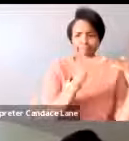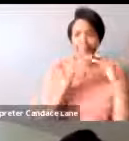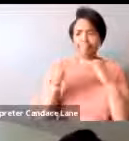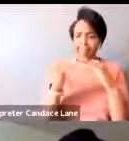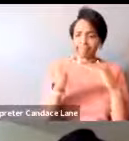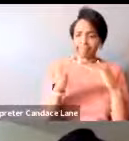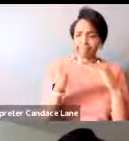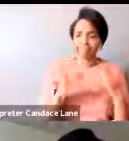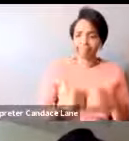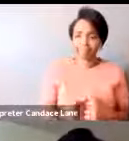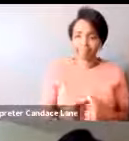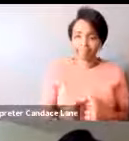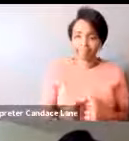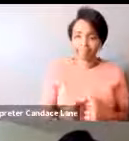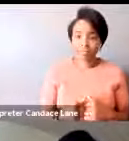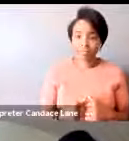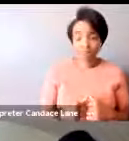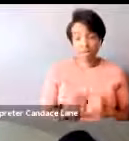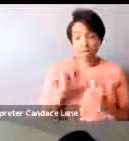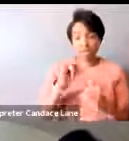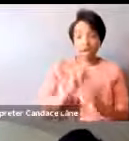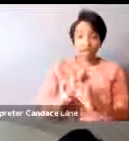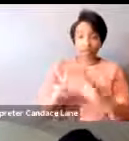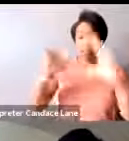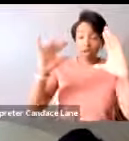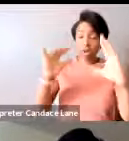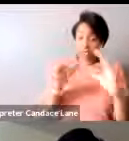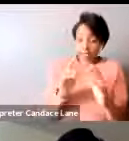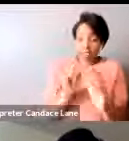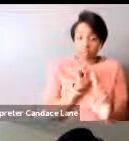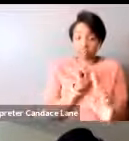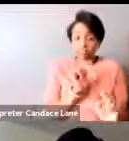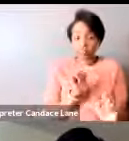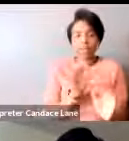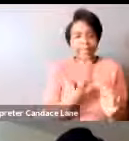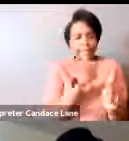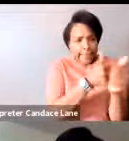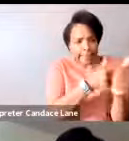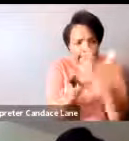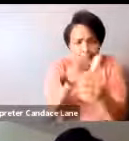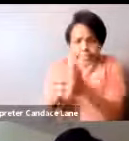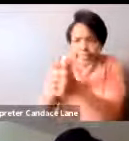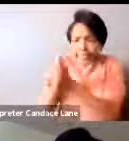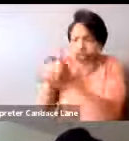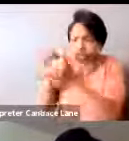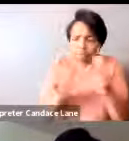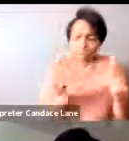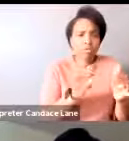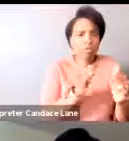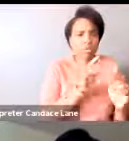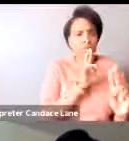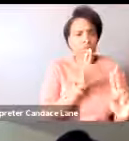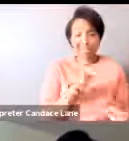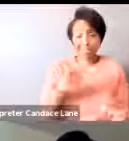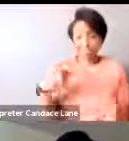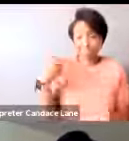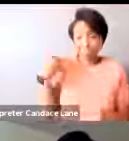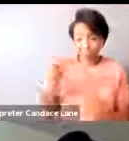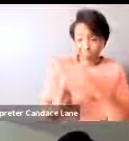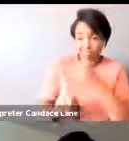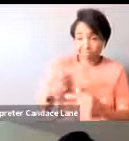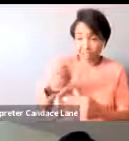the imaginative response to the personal experiences of Black Americans over three centuries.